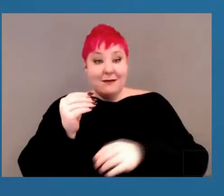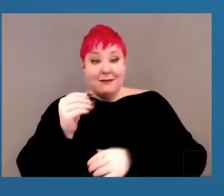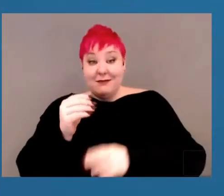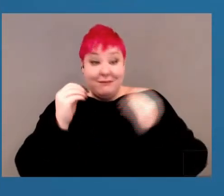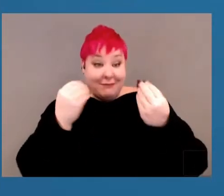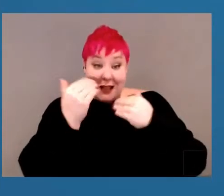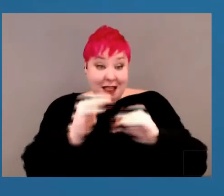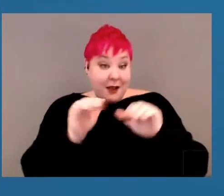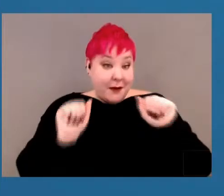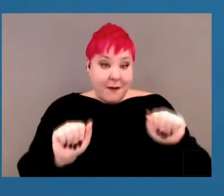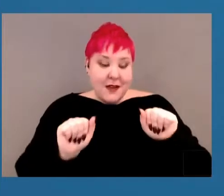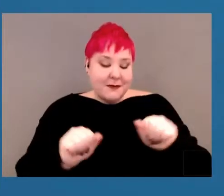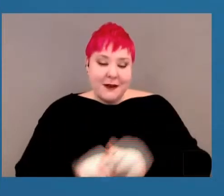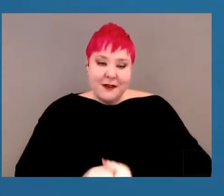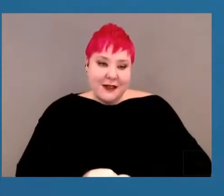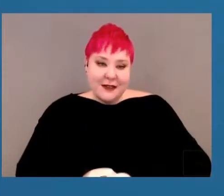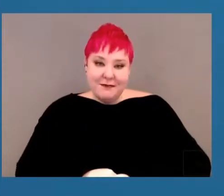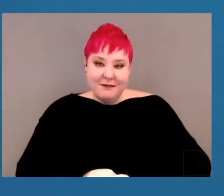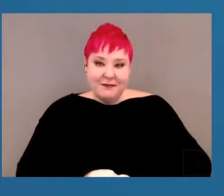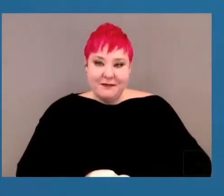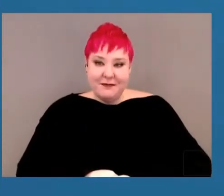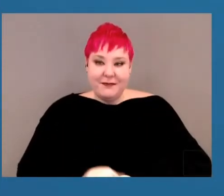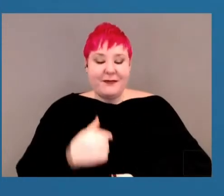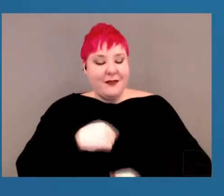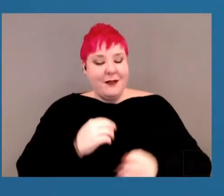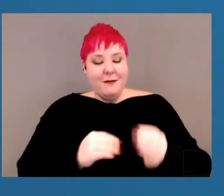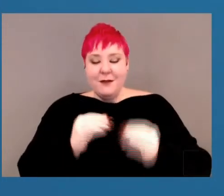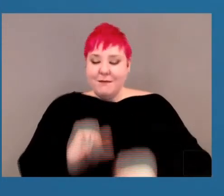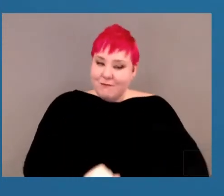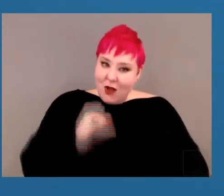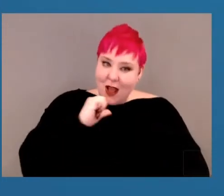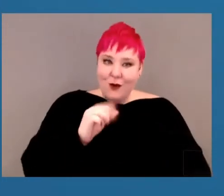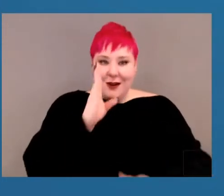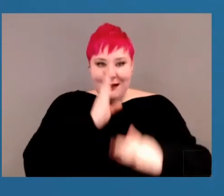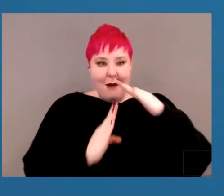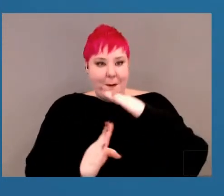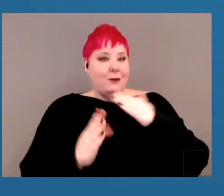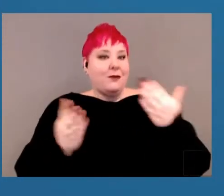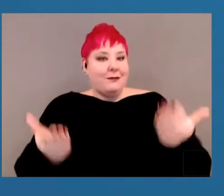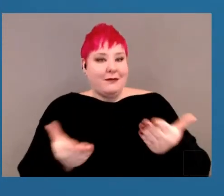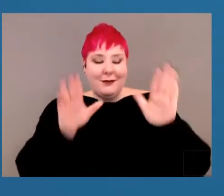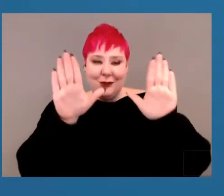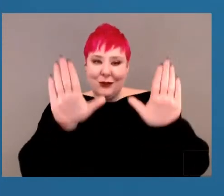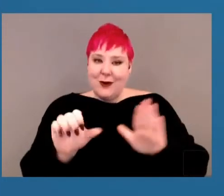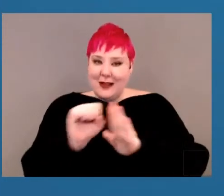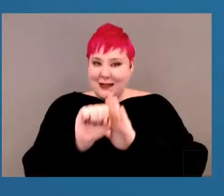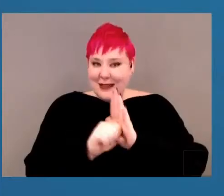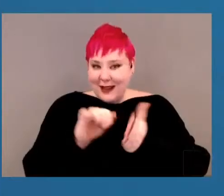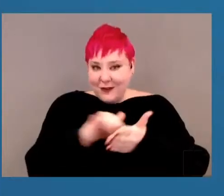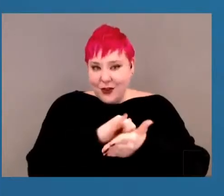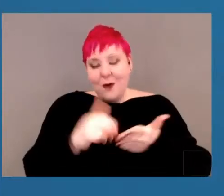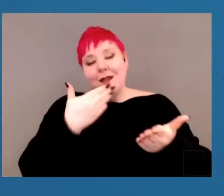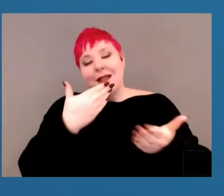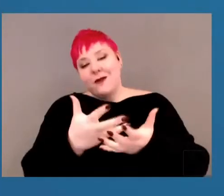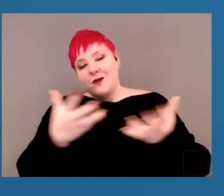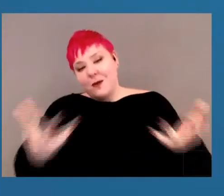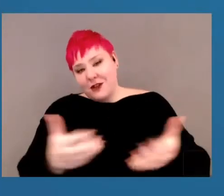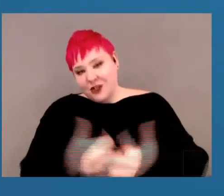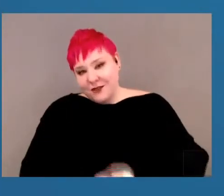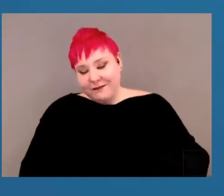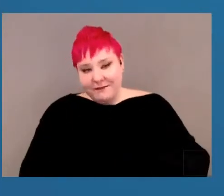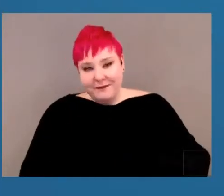here. Could not be prouder, more humble to be the governor of the great state of New York. Thank you very much, everyone.